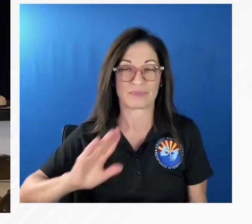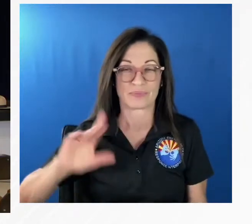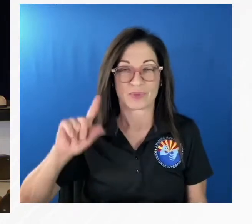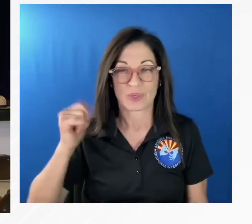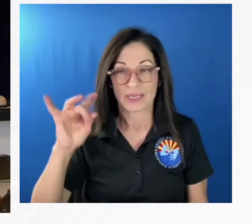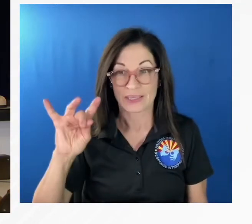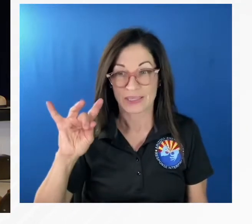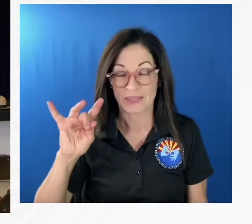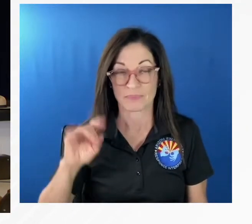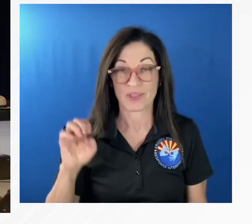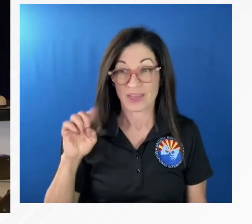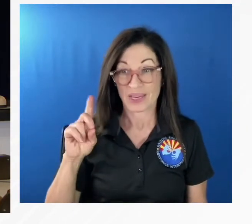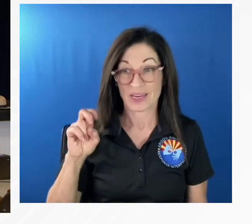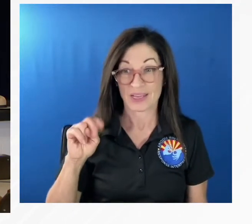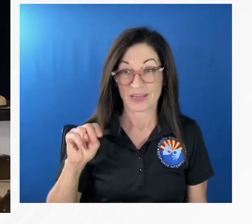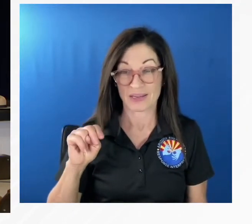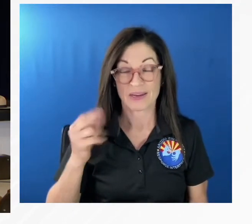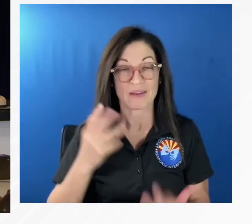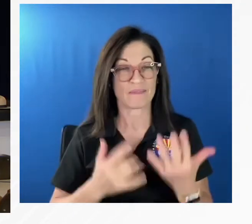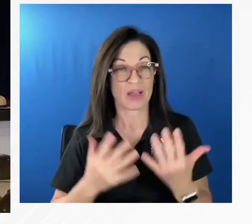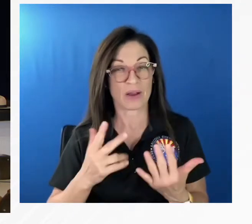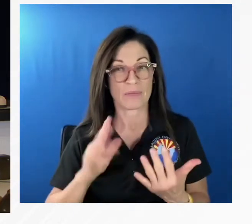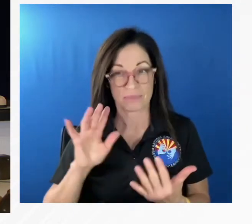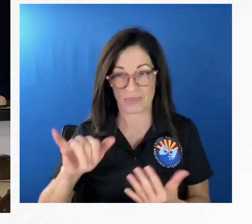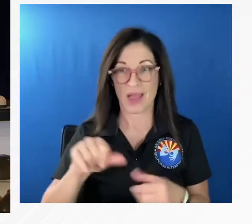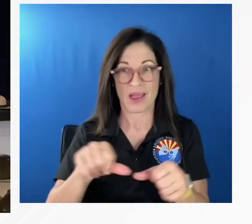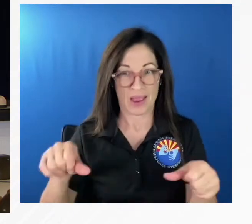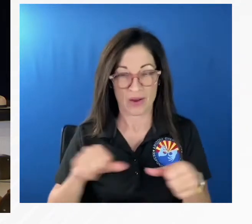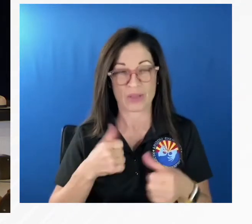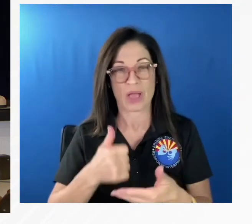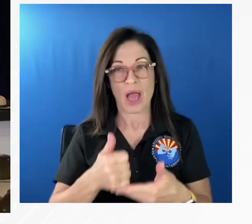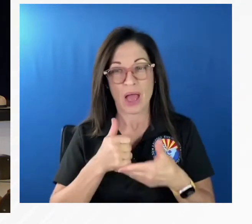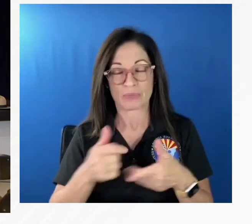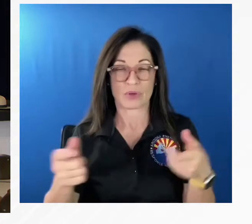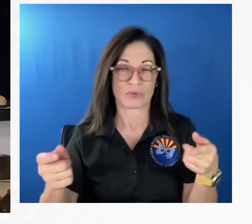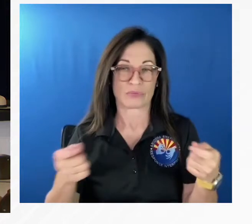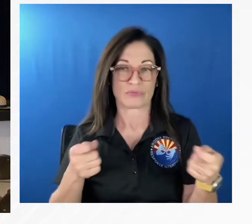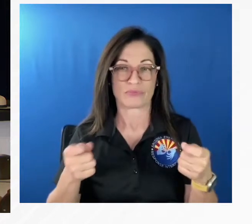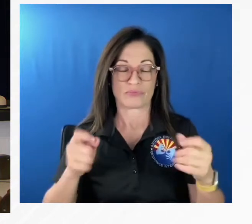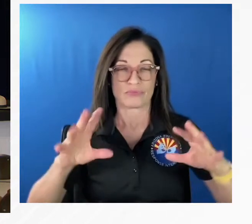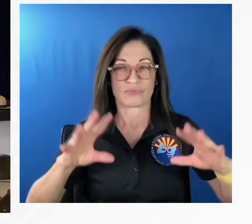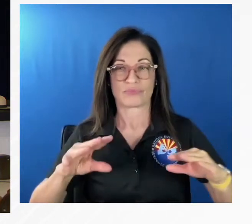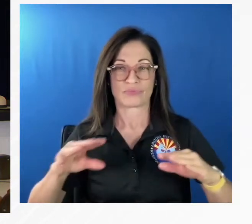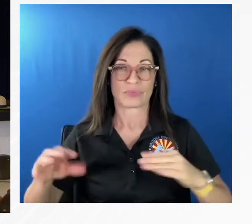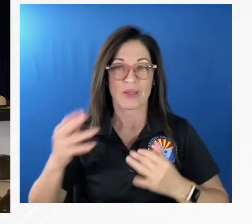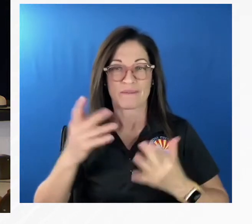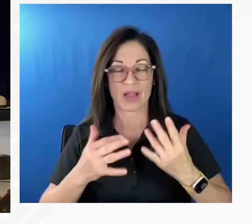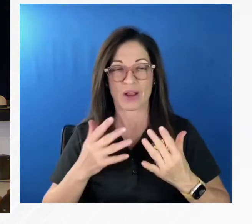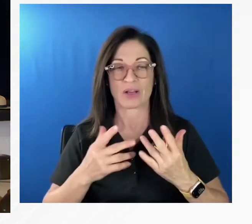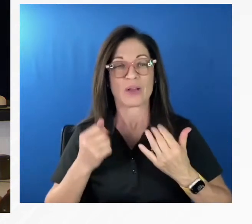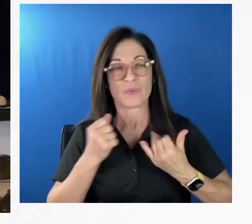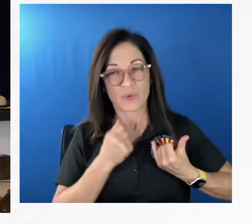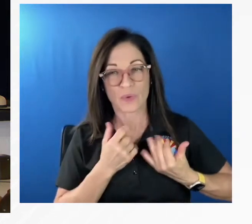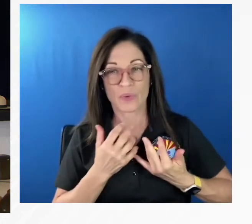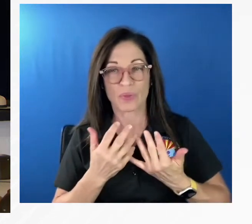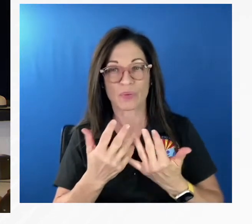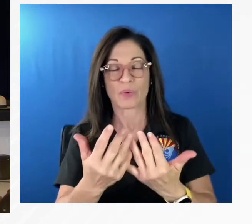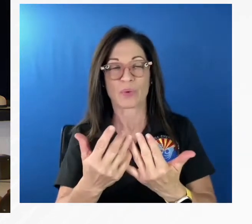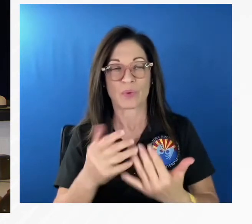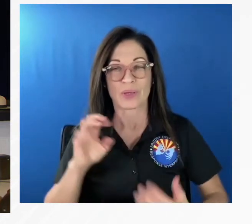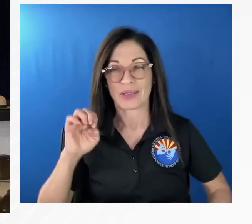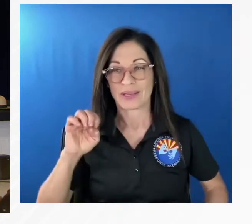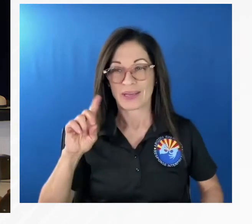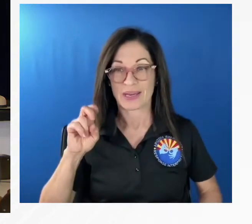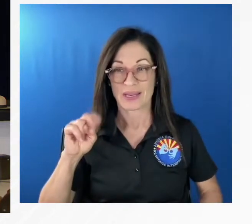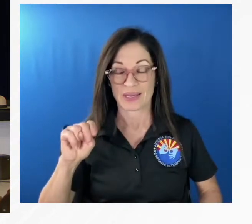Eden Fire has helped to moderate fire behavior as it moved through the Eden Creek